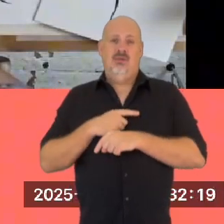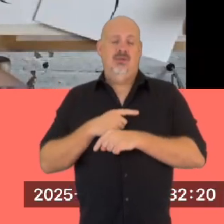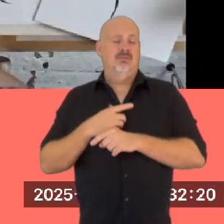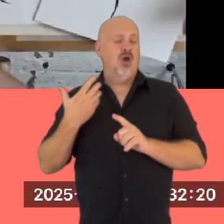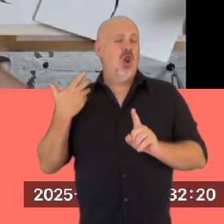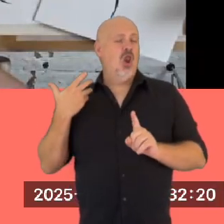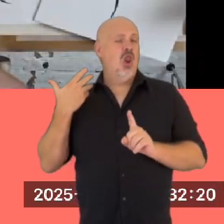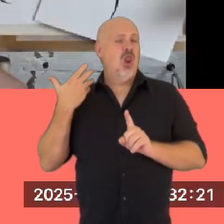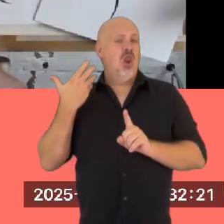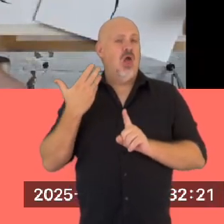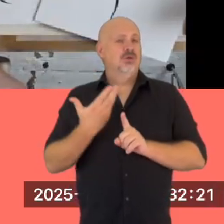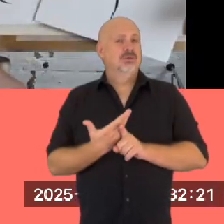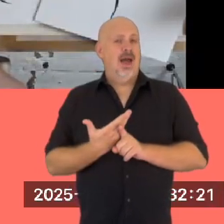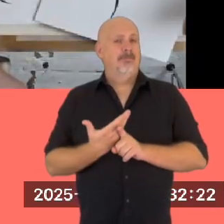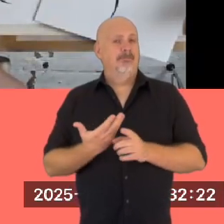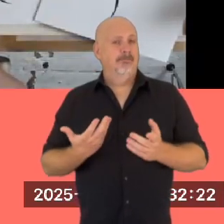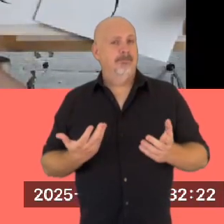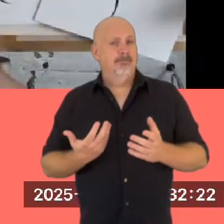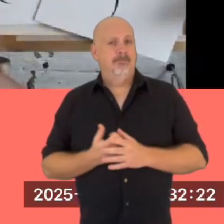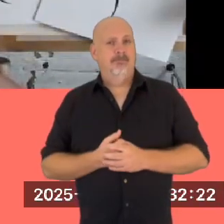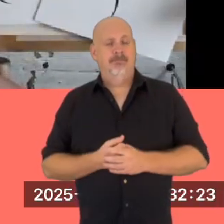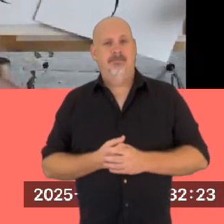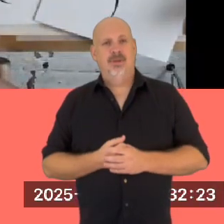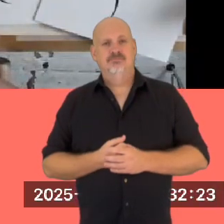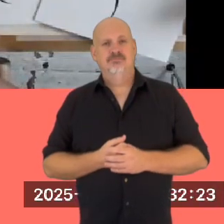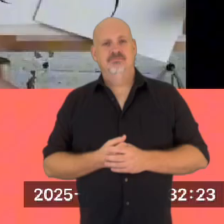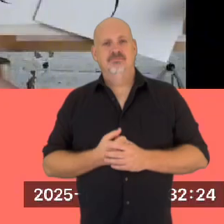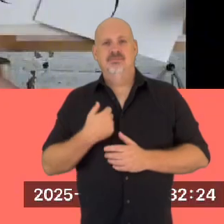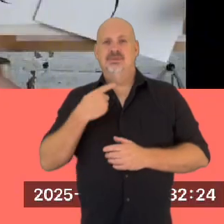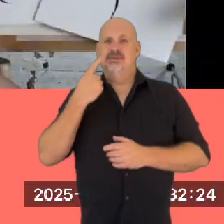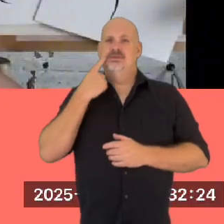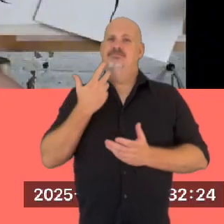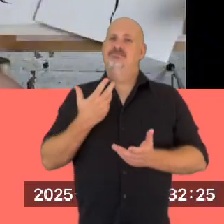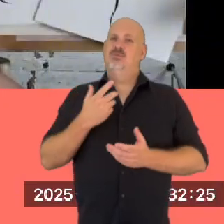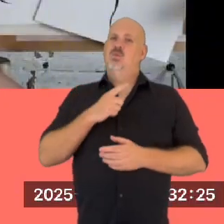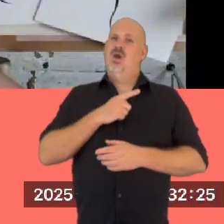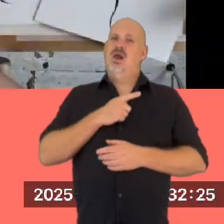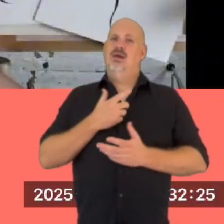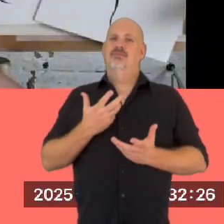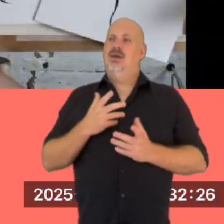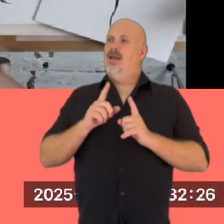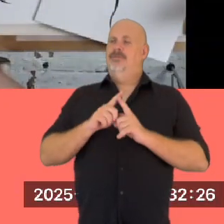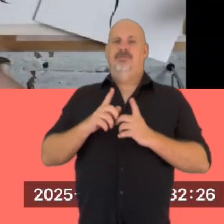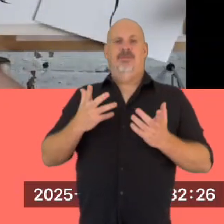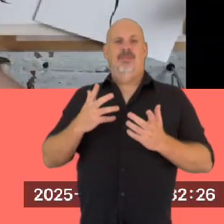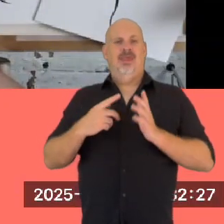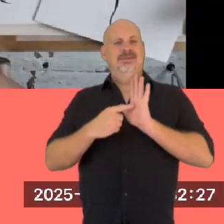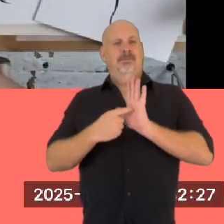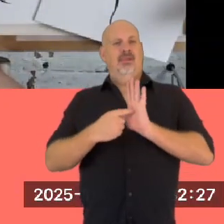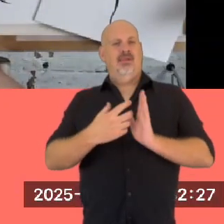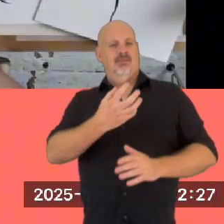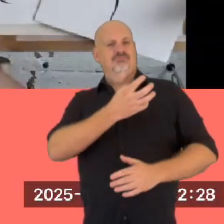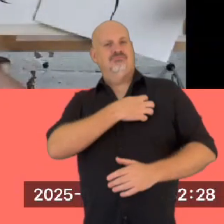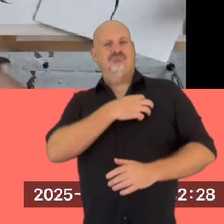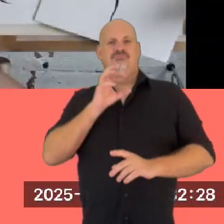for people for such a long time. I think I would suggest it's probably kind of due to its